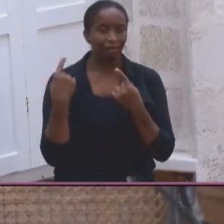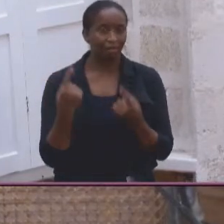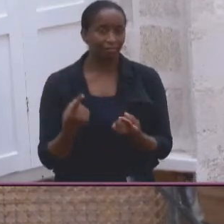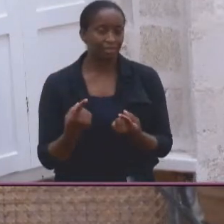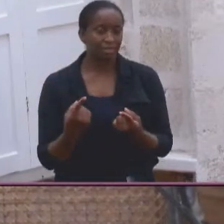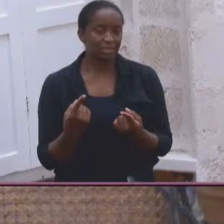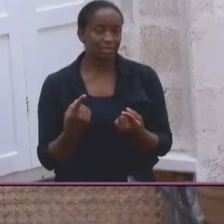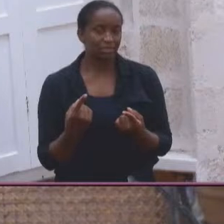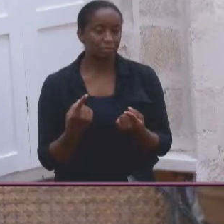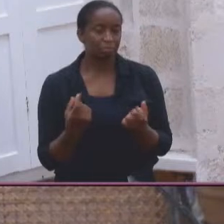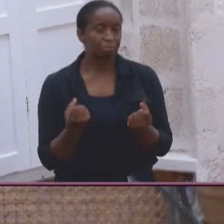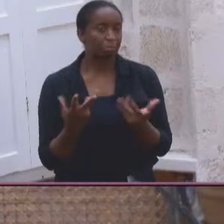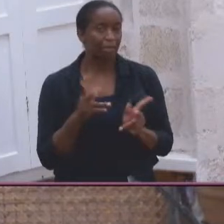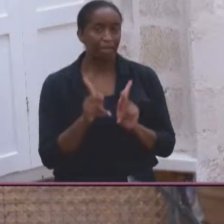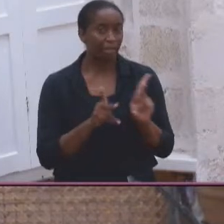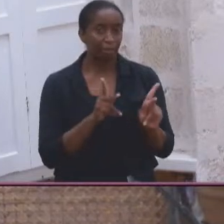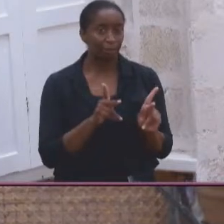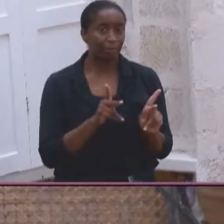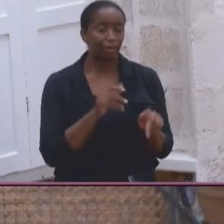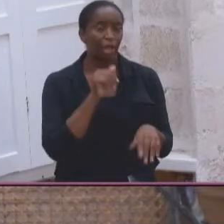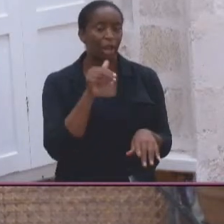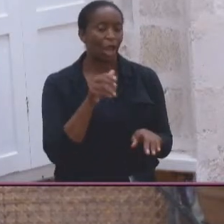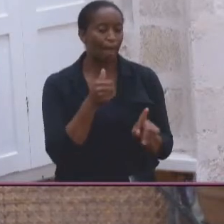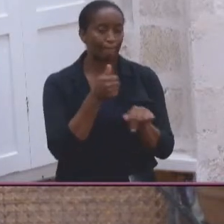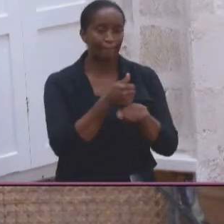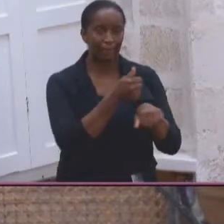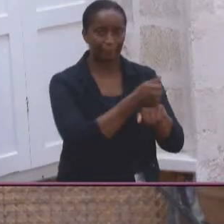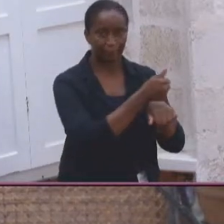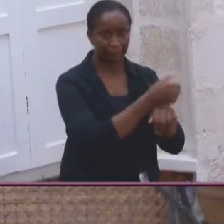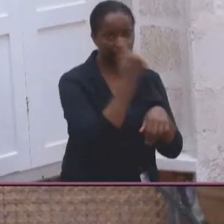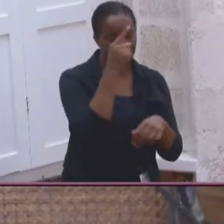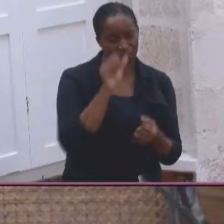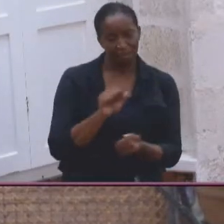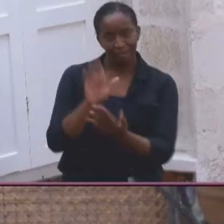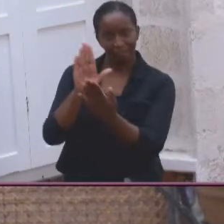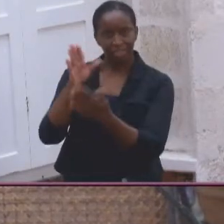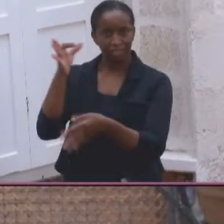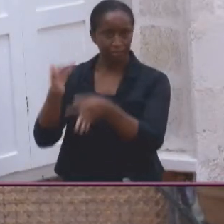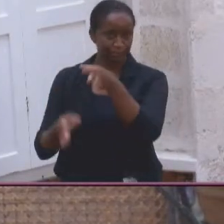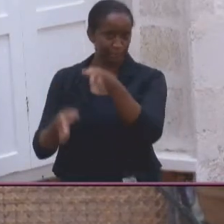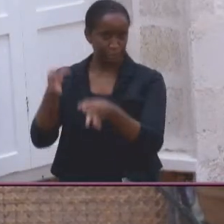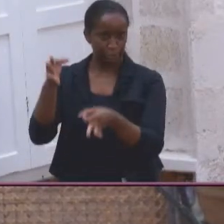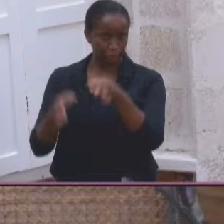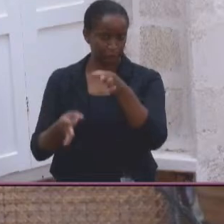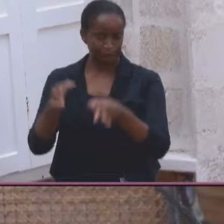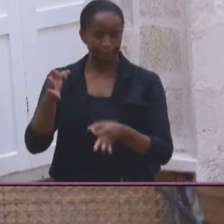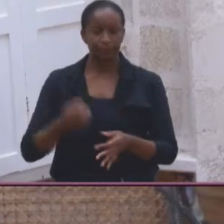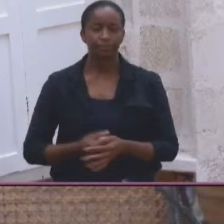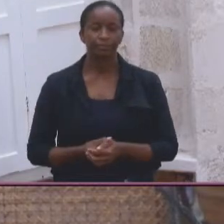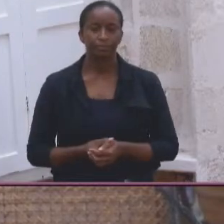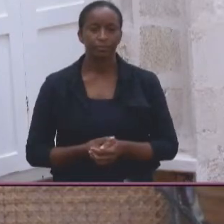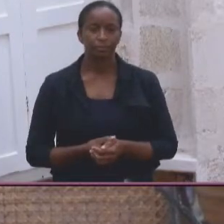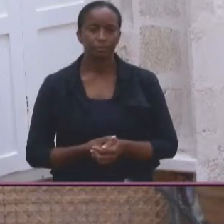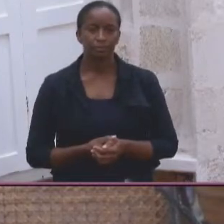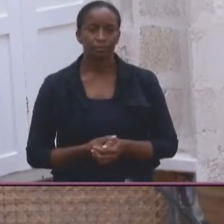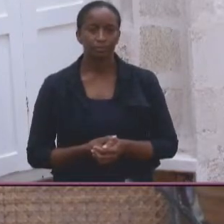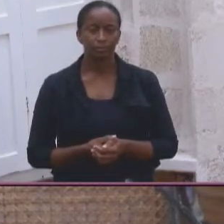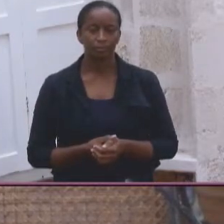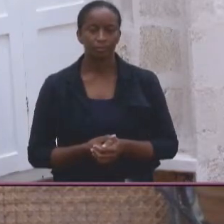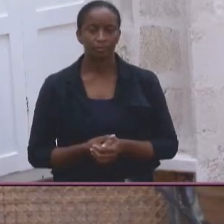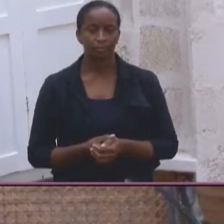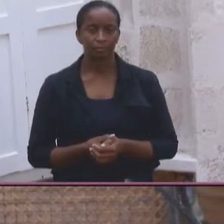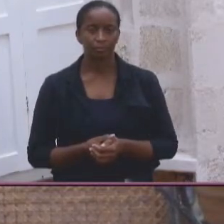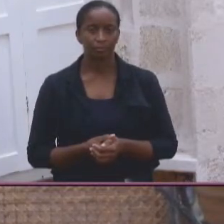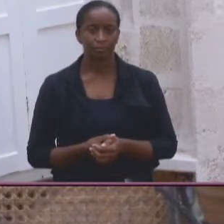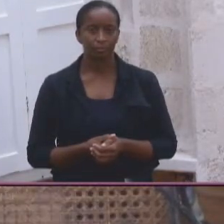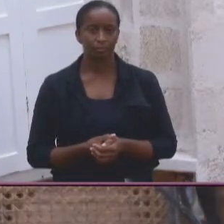high court. I believe it's either the magistrate's court or the high court that you would go to, where you have the penalties put on